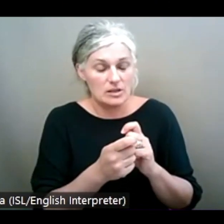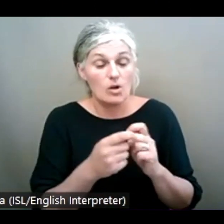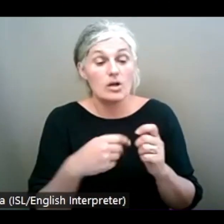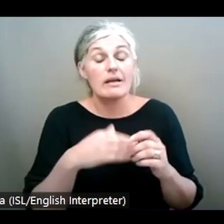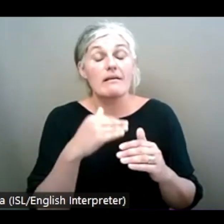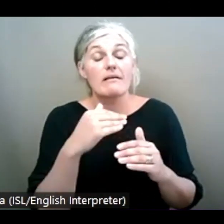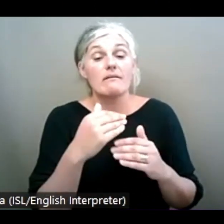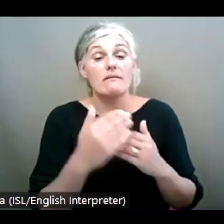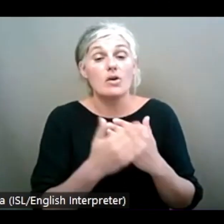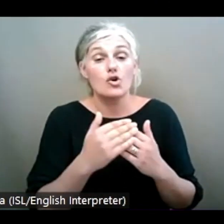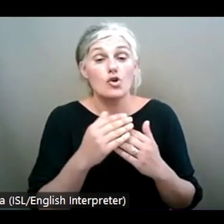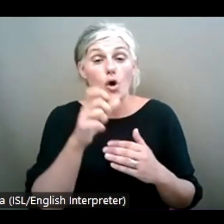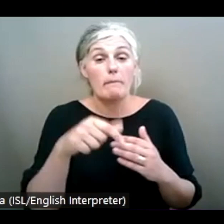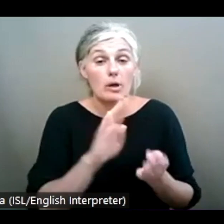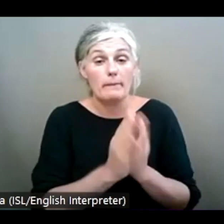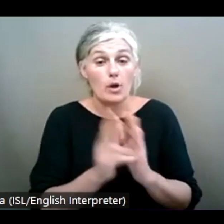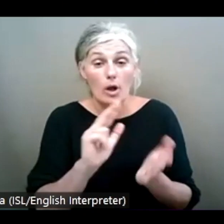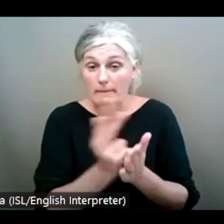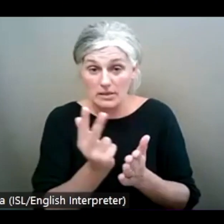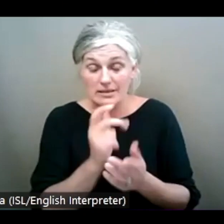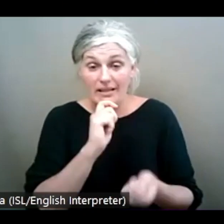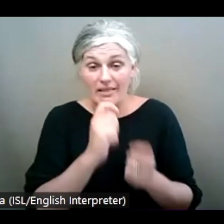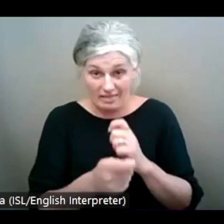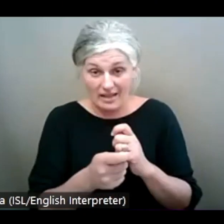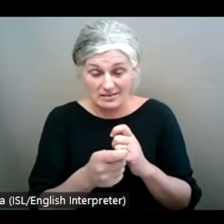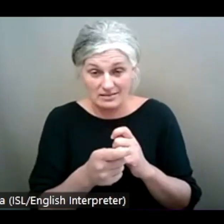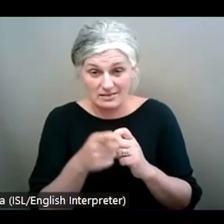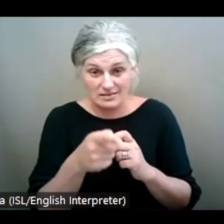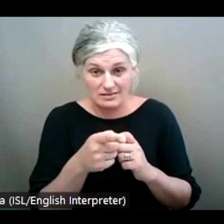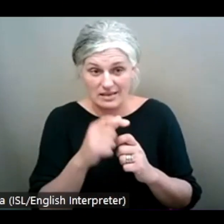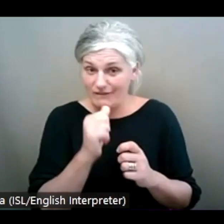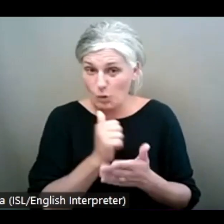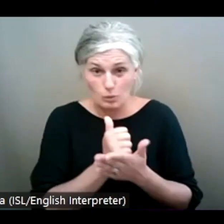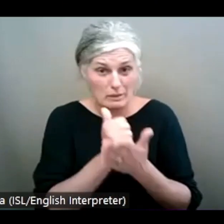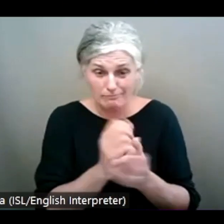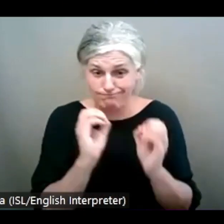are stuck with the impairment label and no support from the